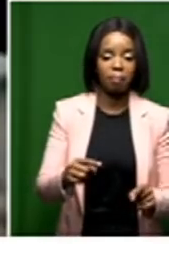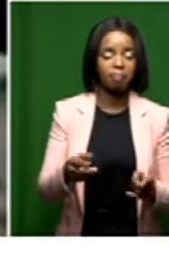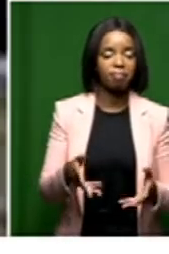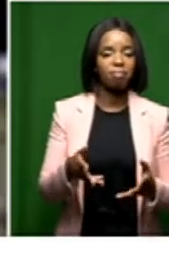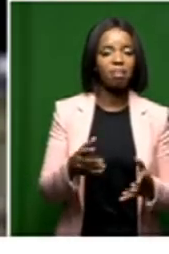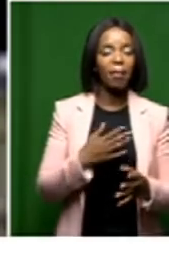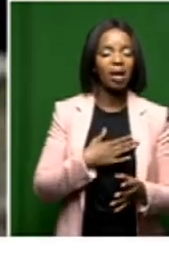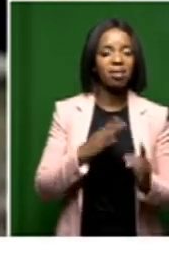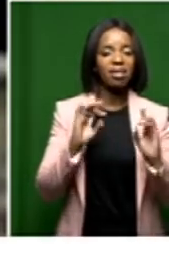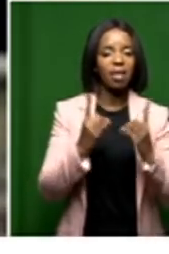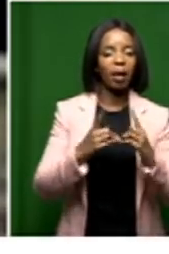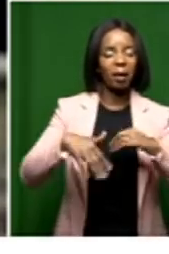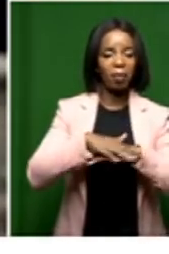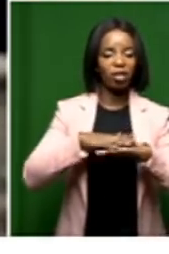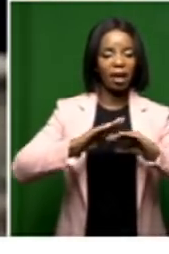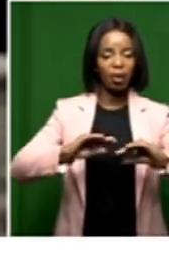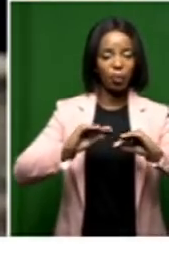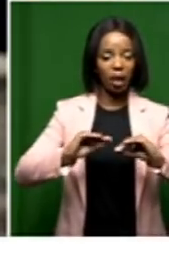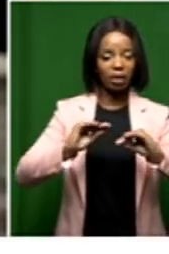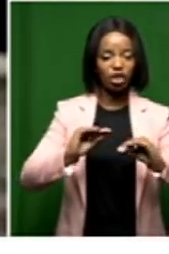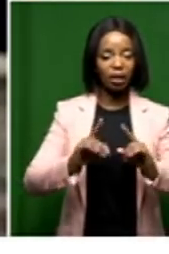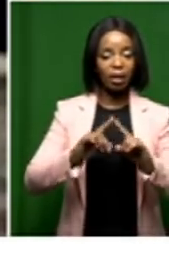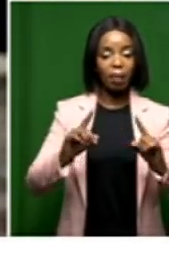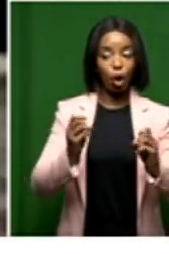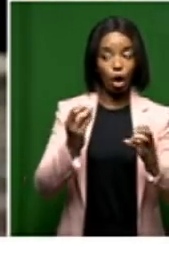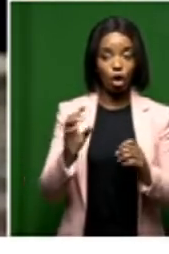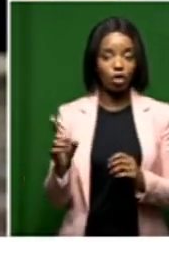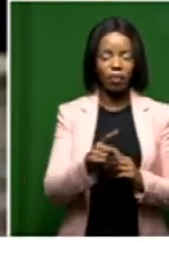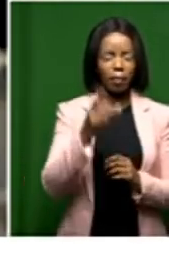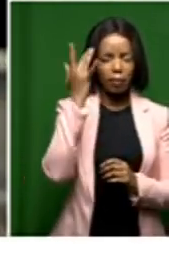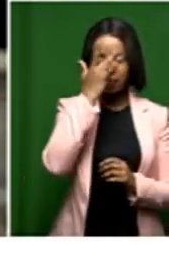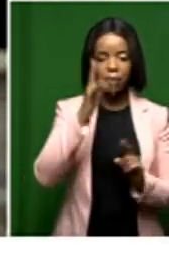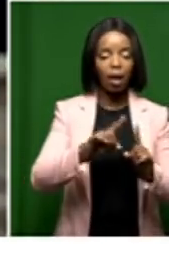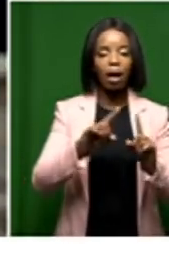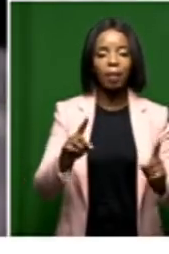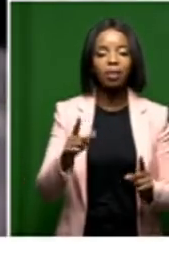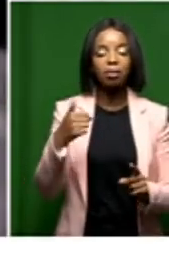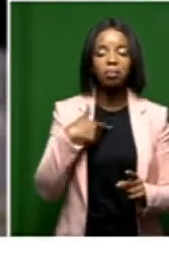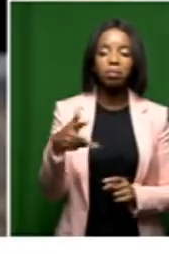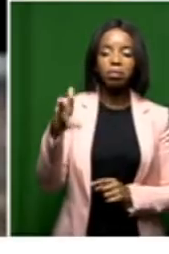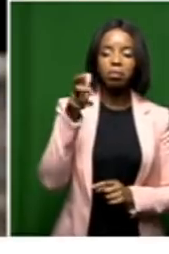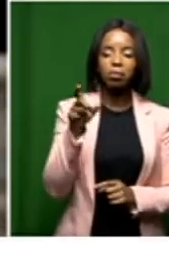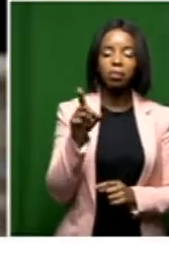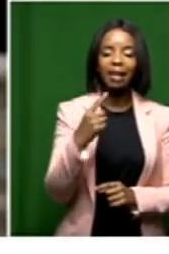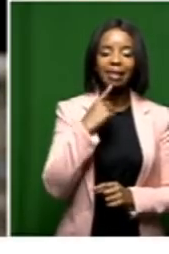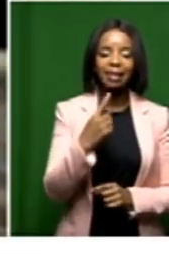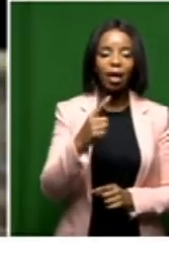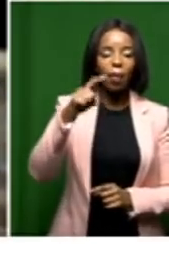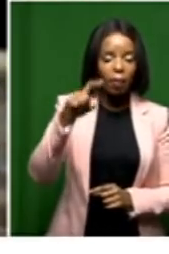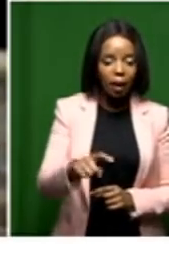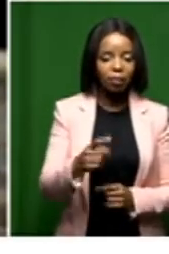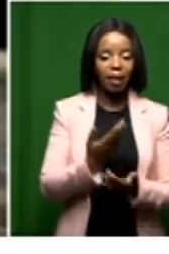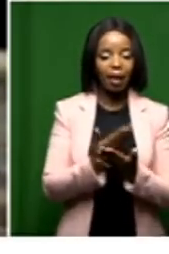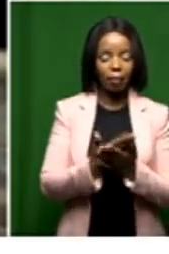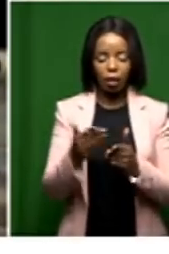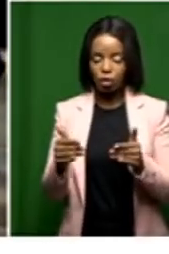the DBE. But a lot of them, I think I just also heard Zia talking about, the ability to cope and, the decisions that he had to make in